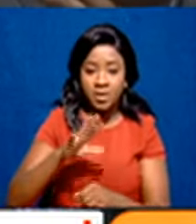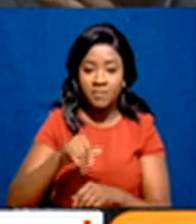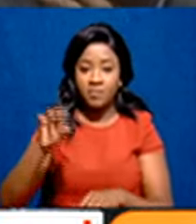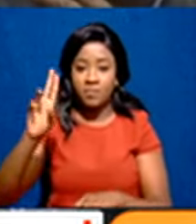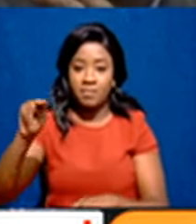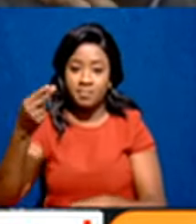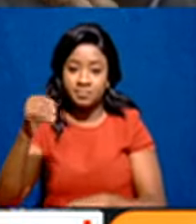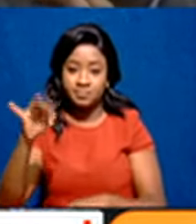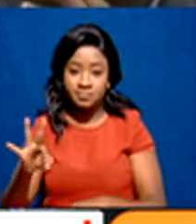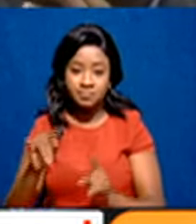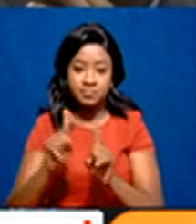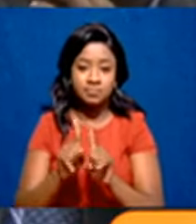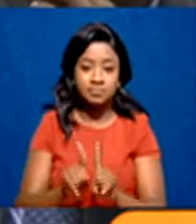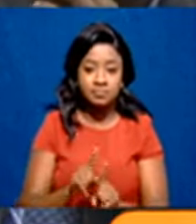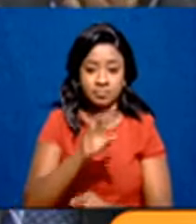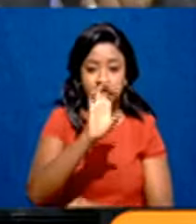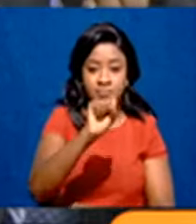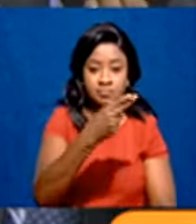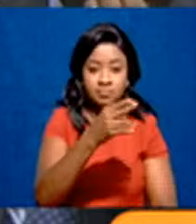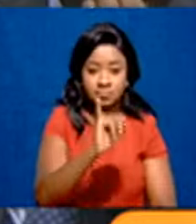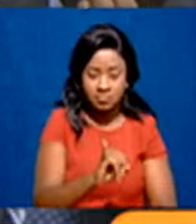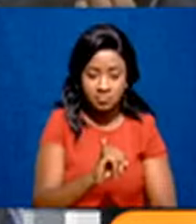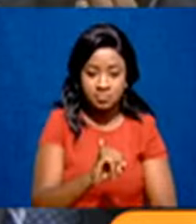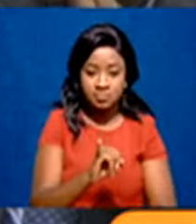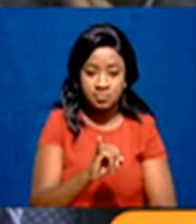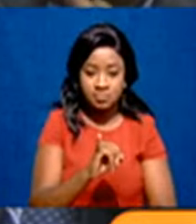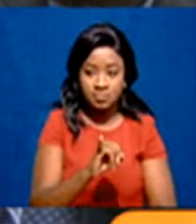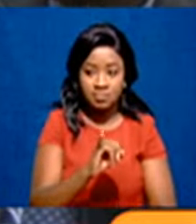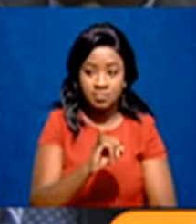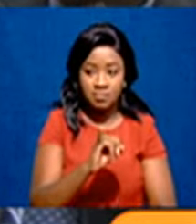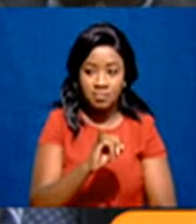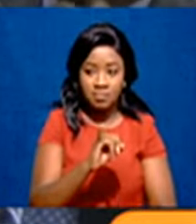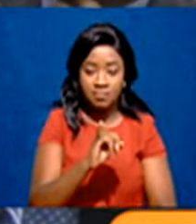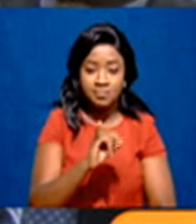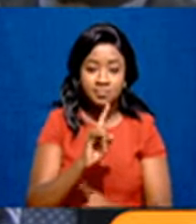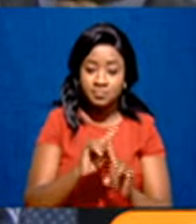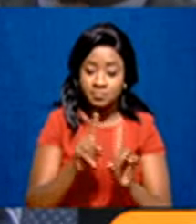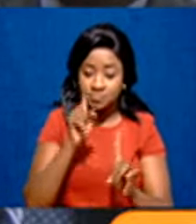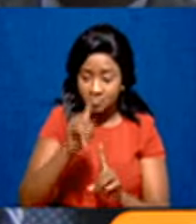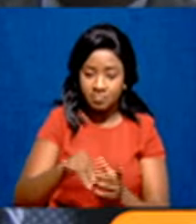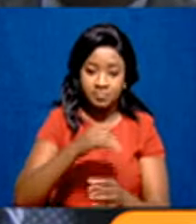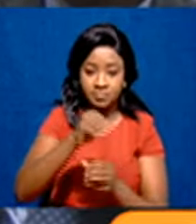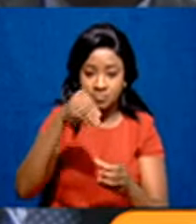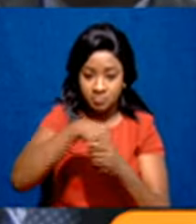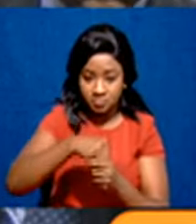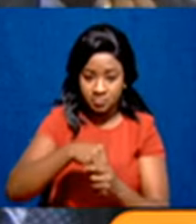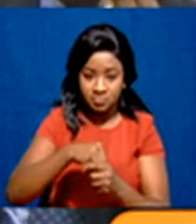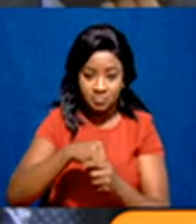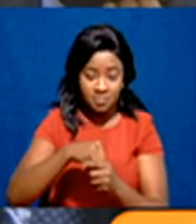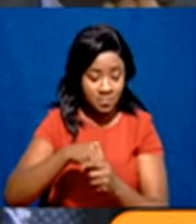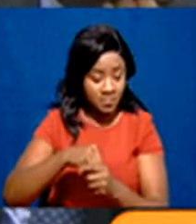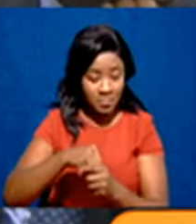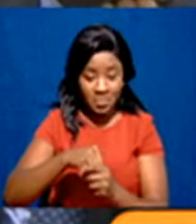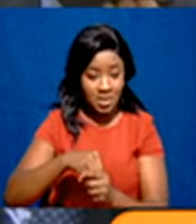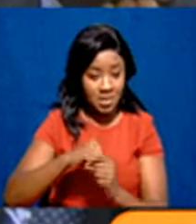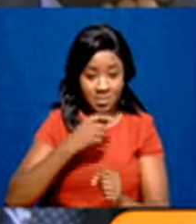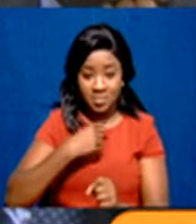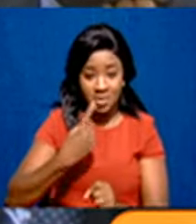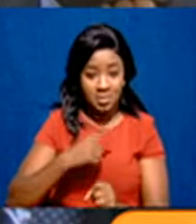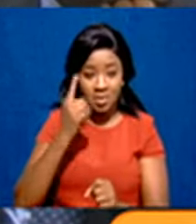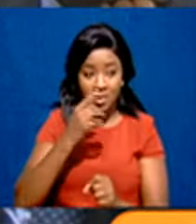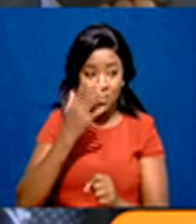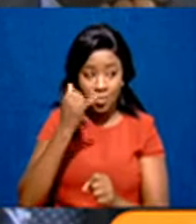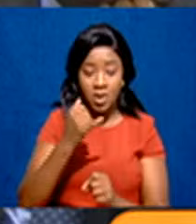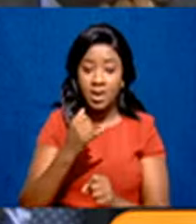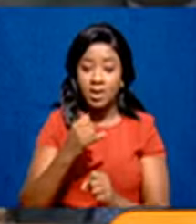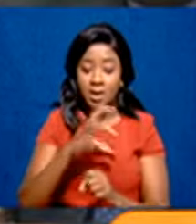transition committee needs to be more inclusive. And I will not be wrong to say, Madam CS, that the county government is not represented